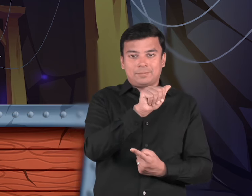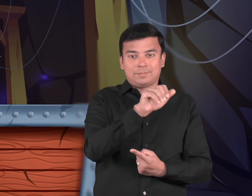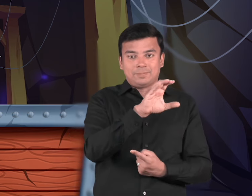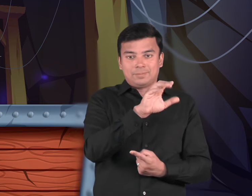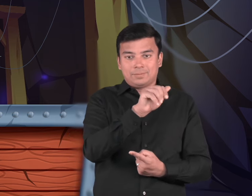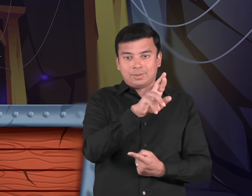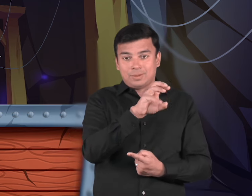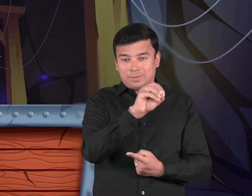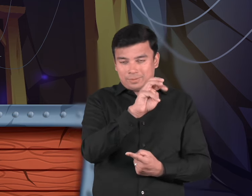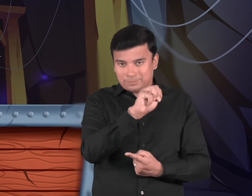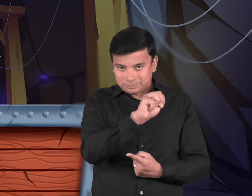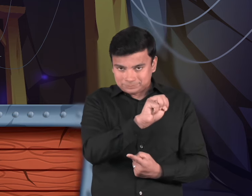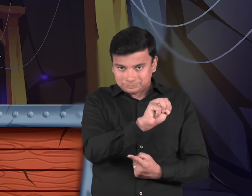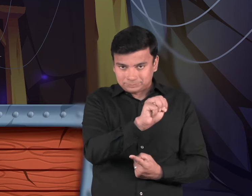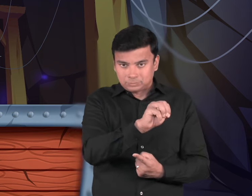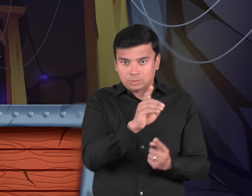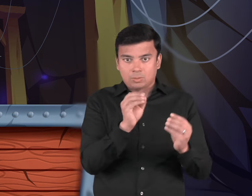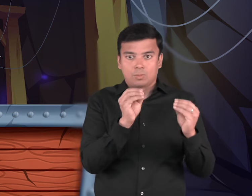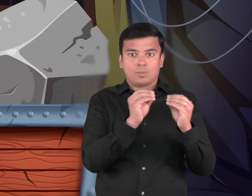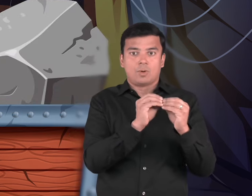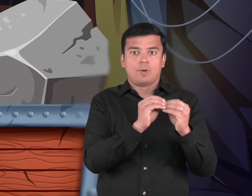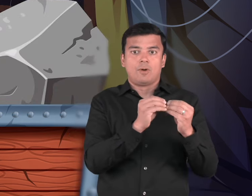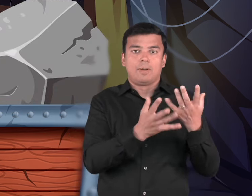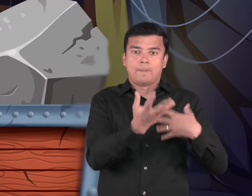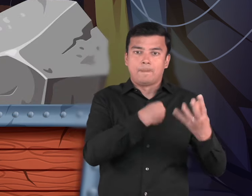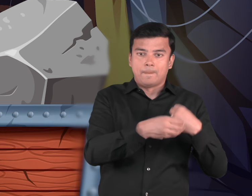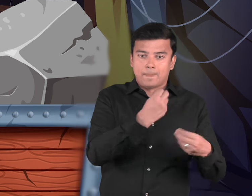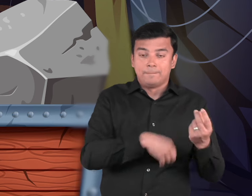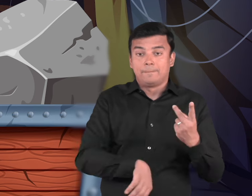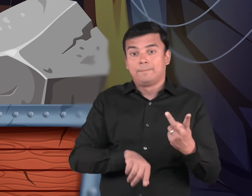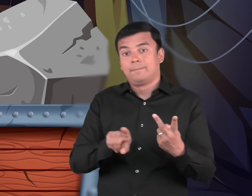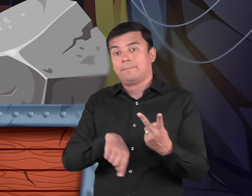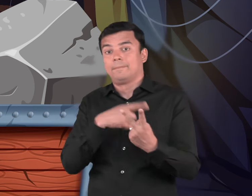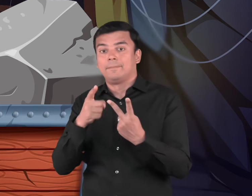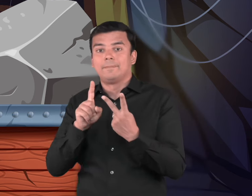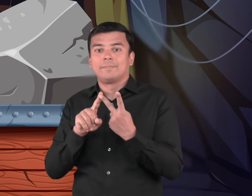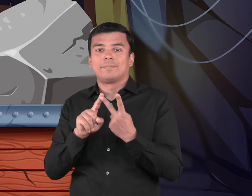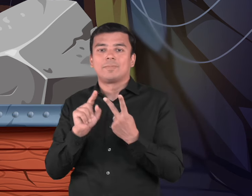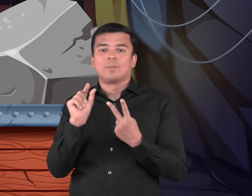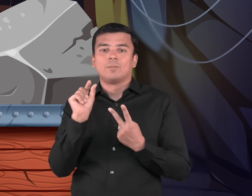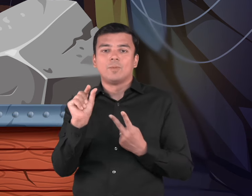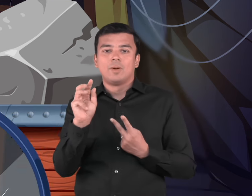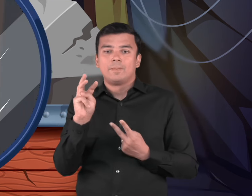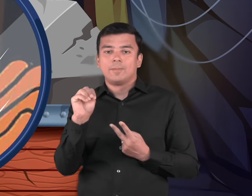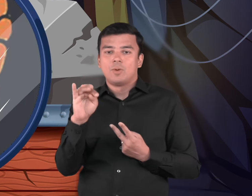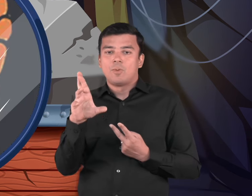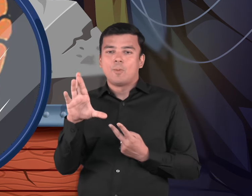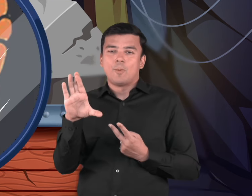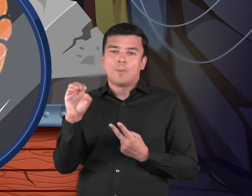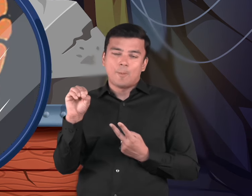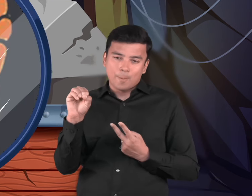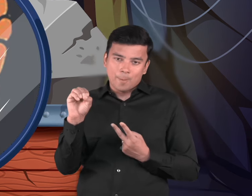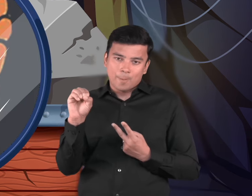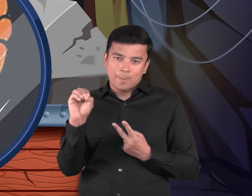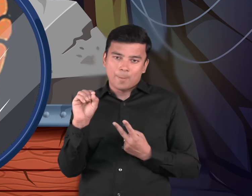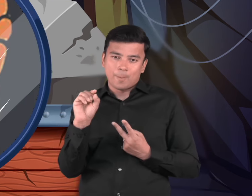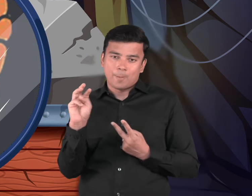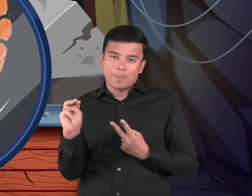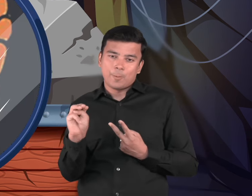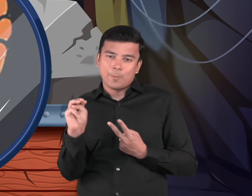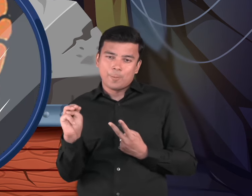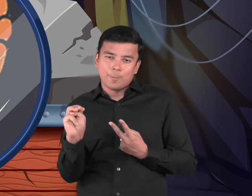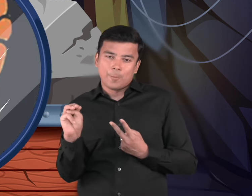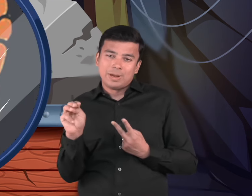is macro minerals which the body needs in larger amounts on the other hand micr minerals